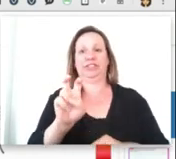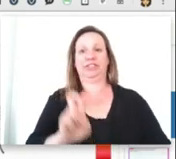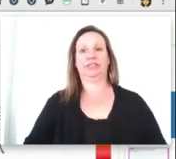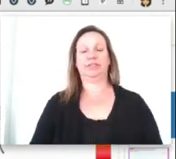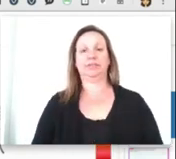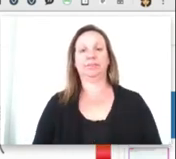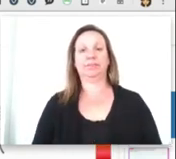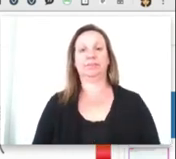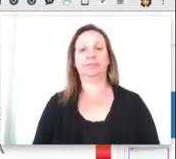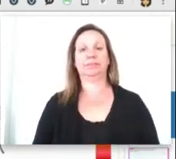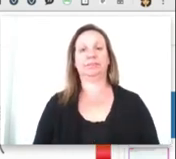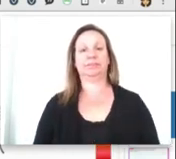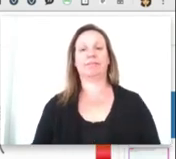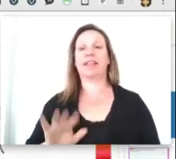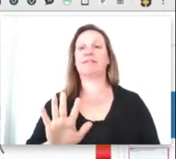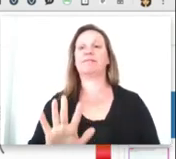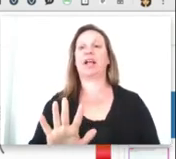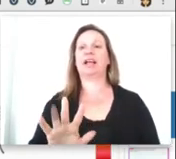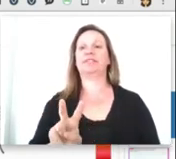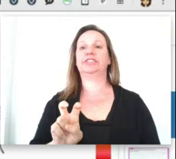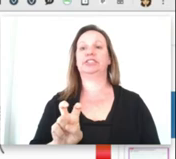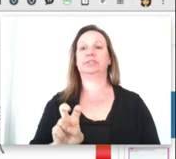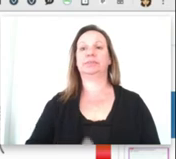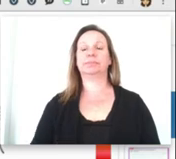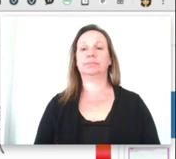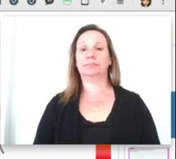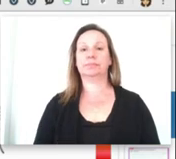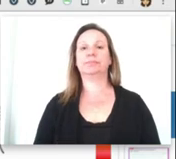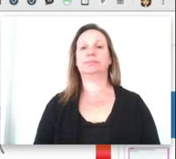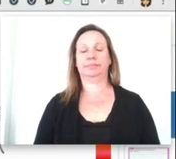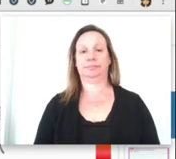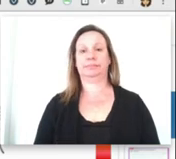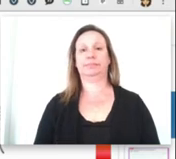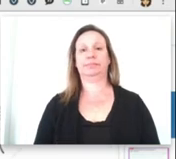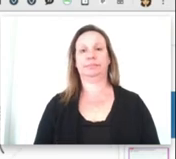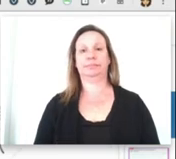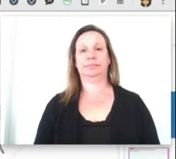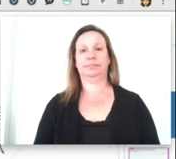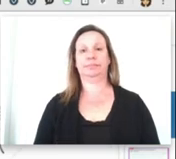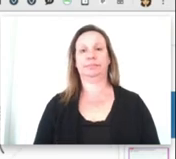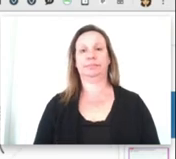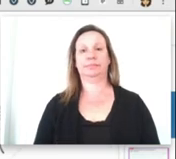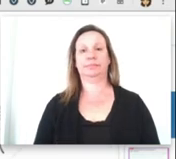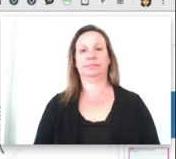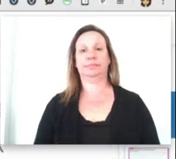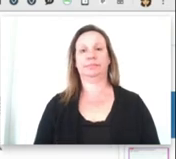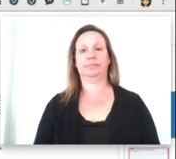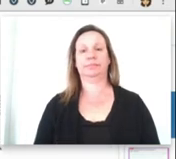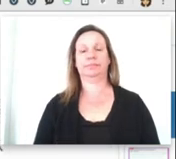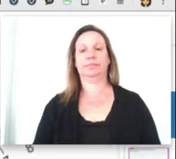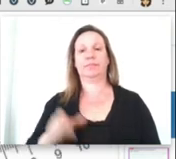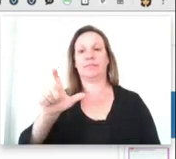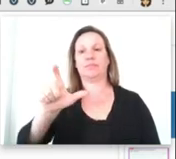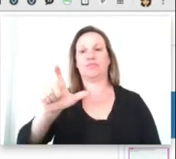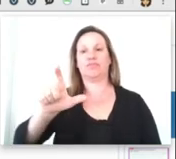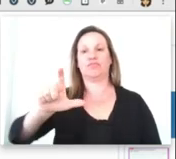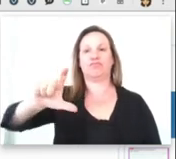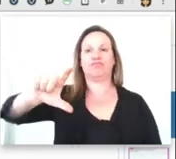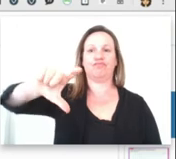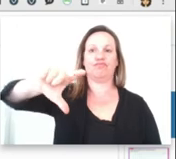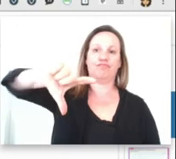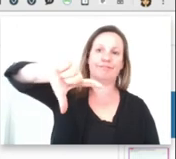So this first one is 5 inches. Okay, let's go ahead and check out the next one. I'm going to go ahead and turn my